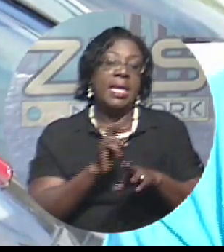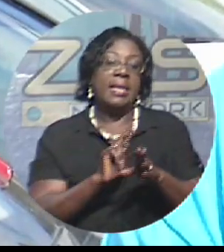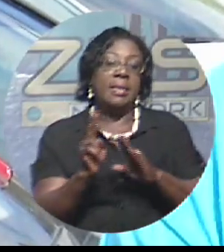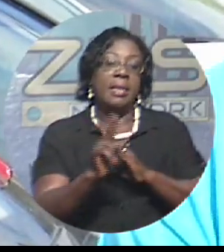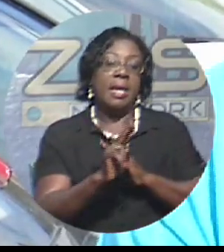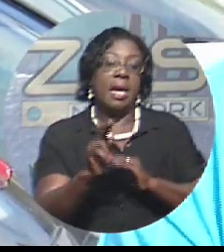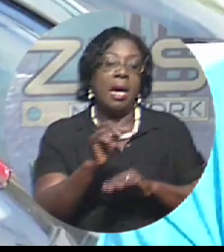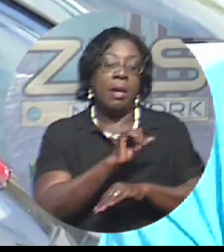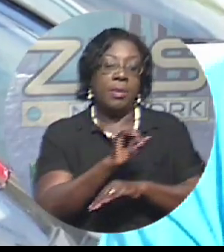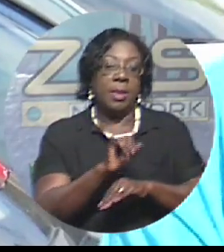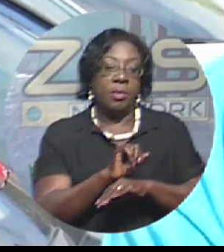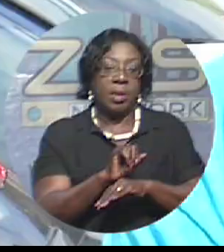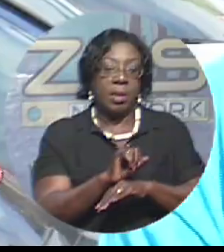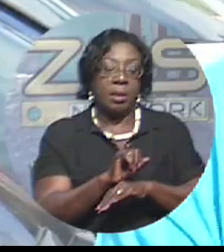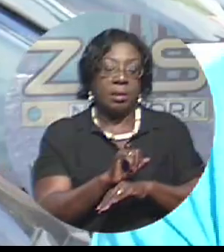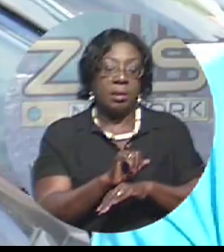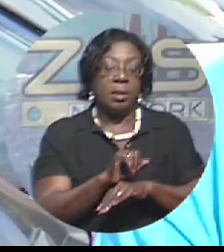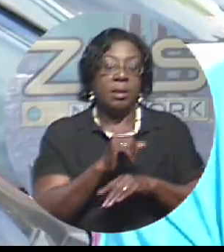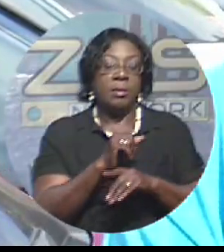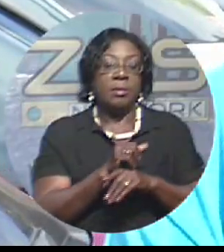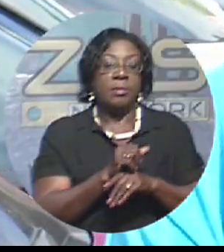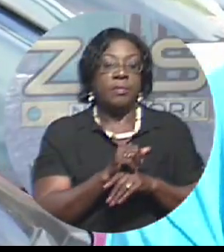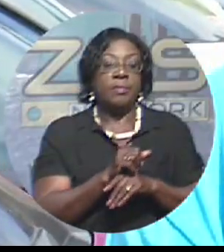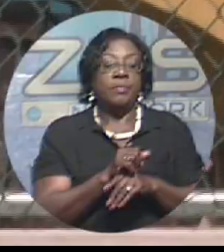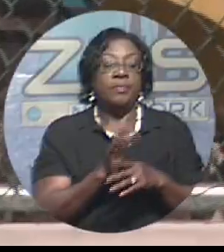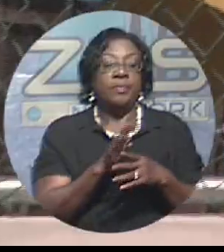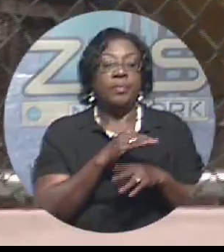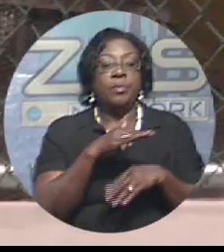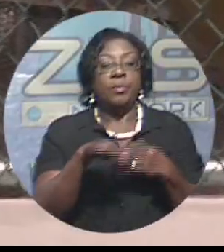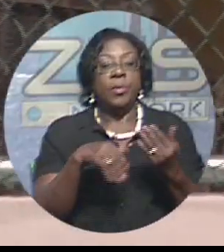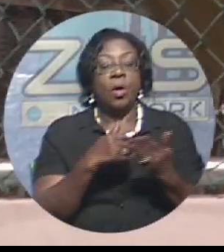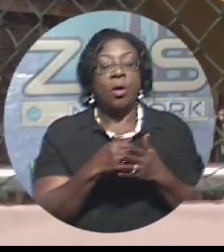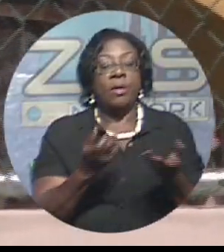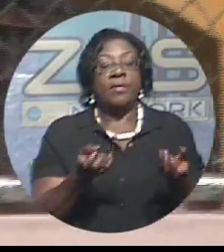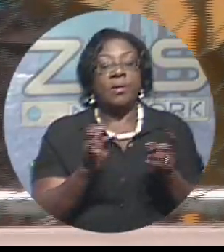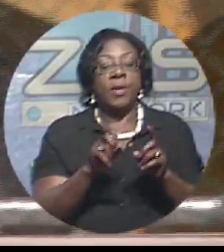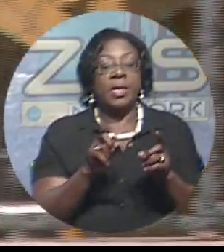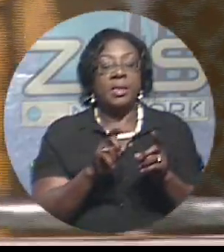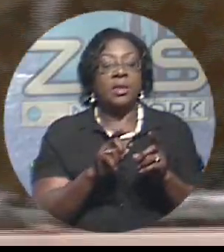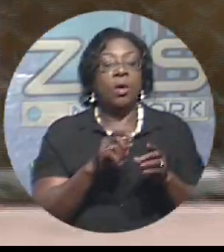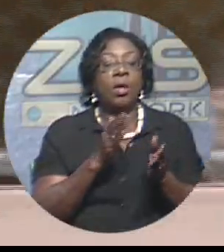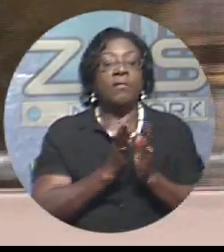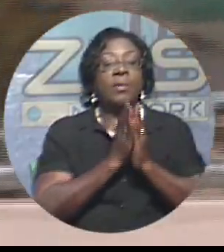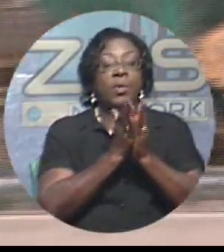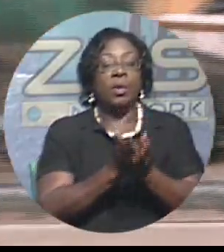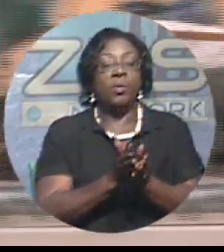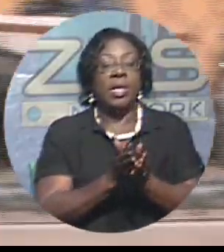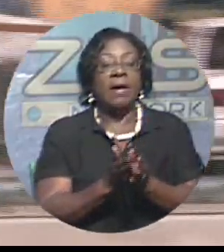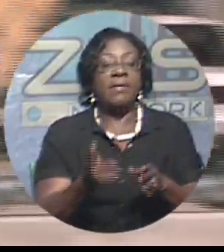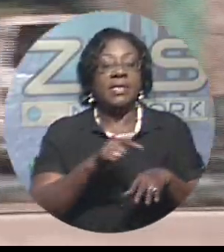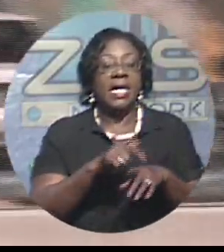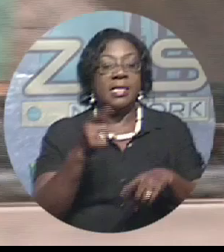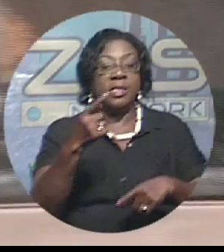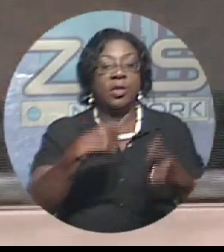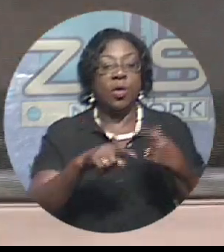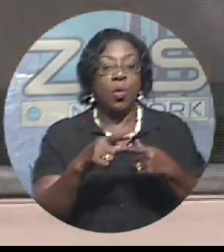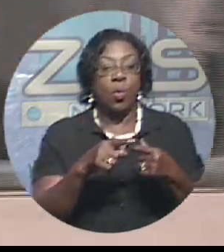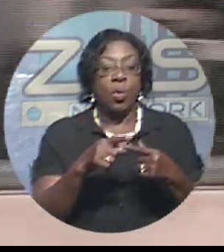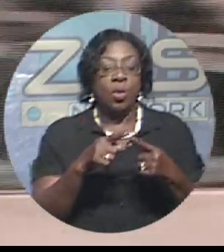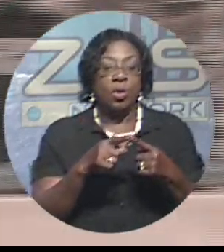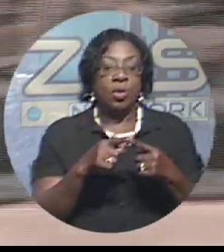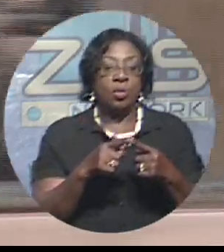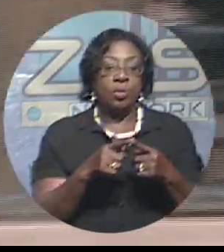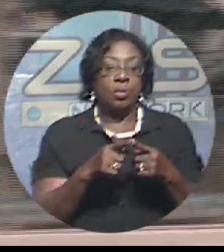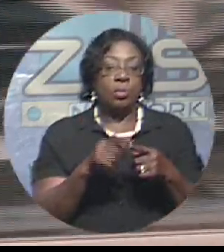the local and entertainment from Nassau and all of that. Now all the boat owners now will have a chance to, you know, clean their boat up and get it